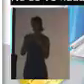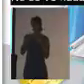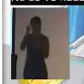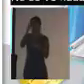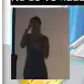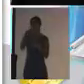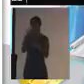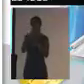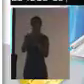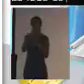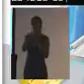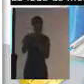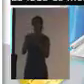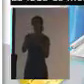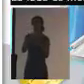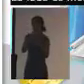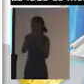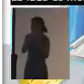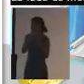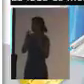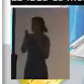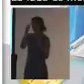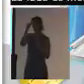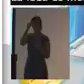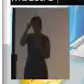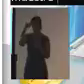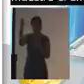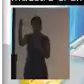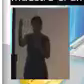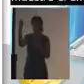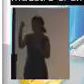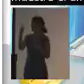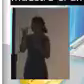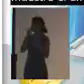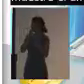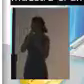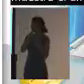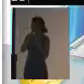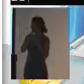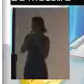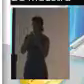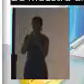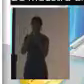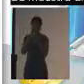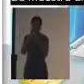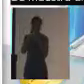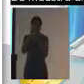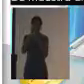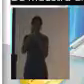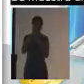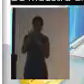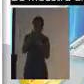Well, the idea was just to show here the environment. This is a virtual environment. We have a ball